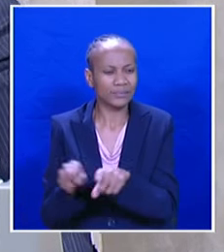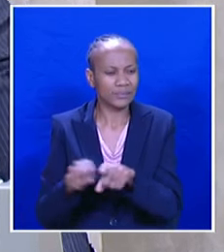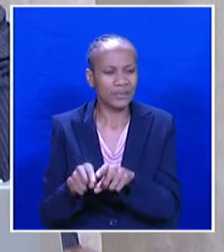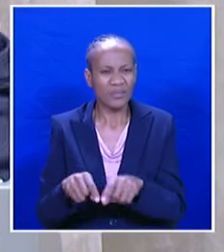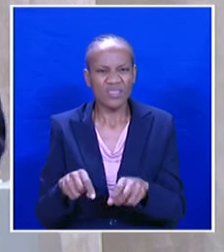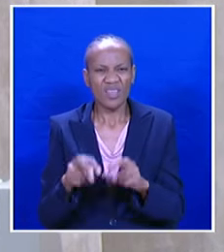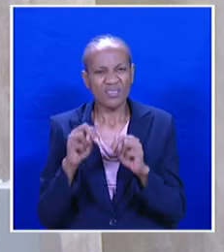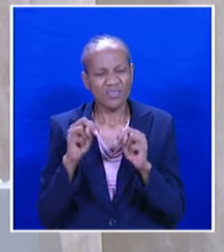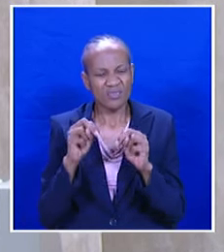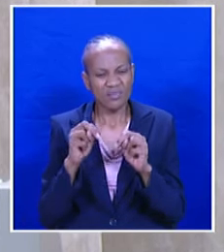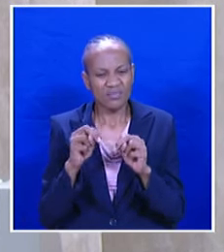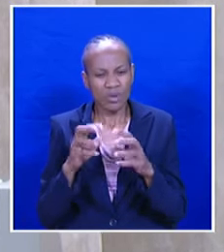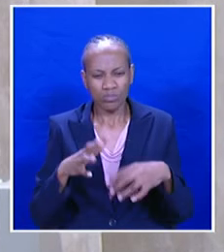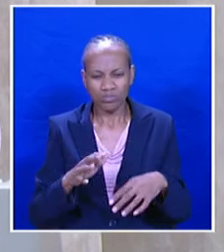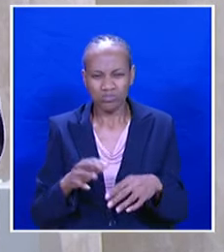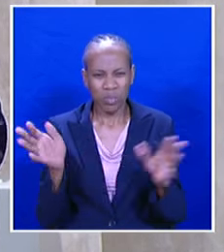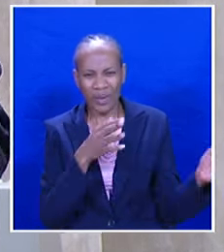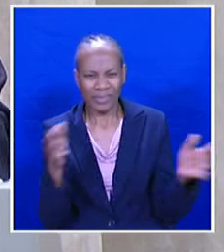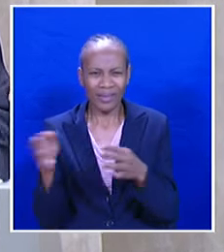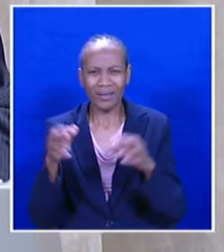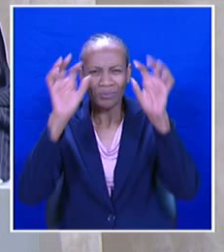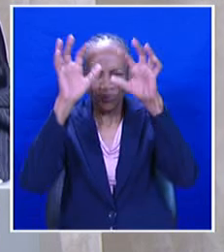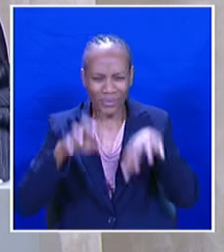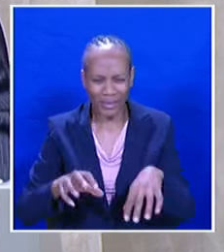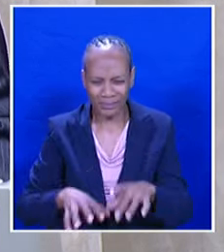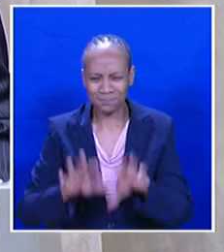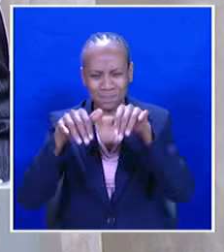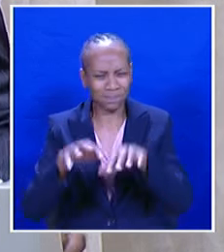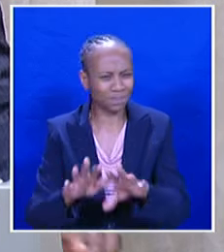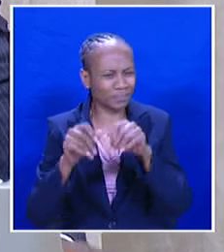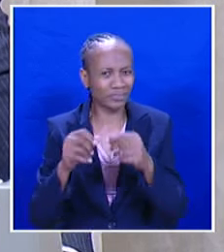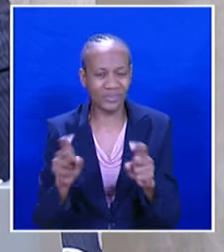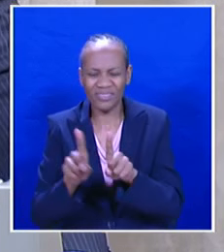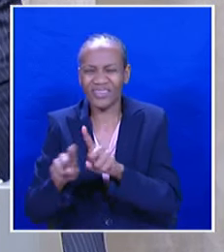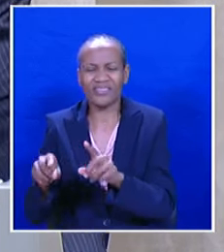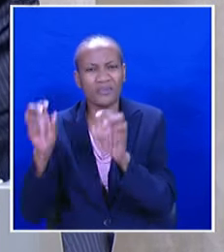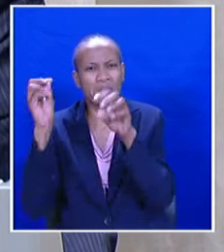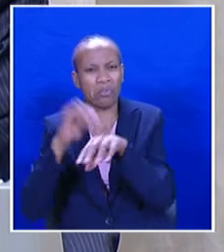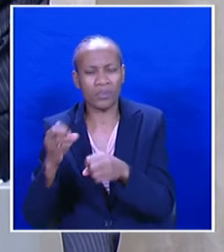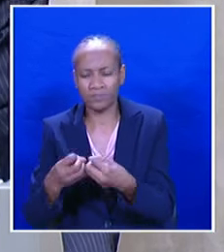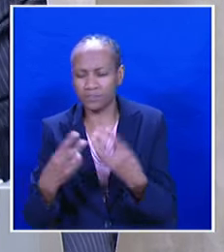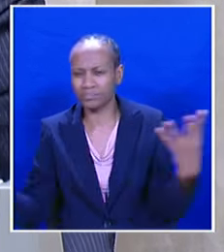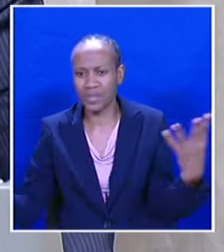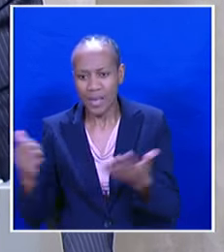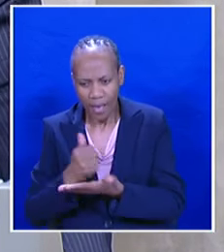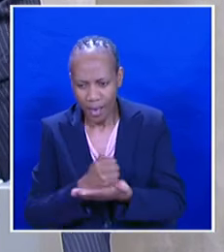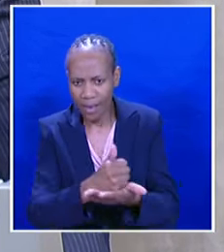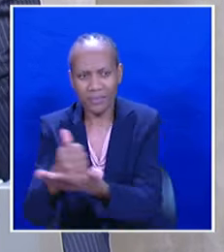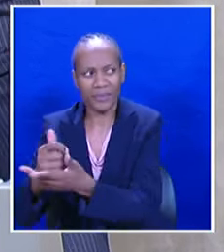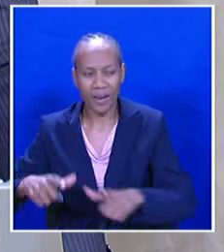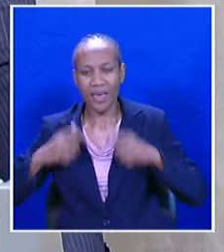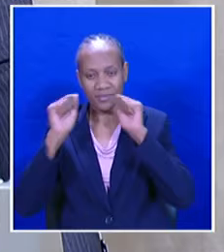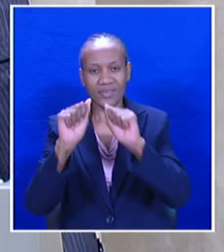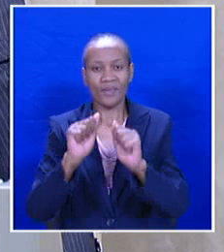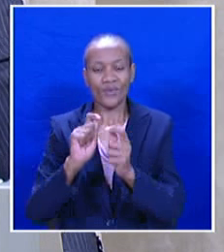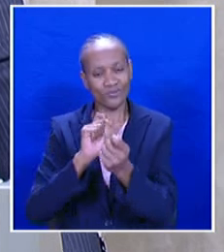and seasonal job demand shortfalls, their livelihoods are secured and advanced. In